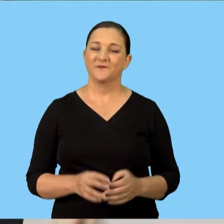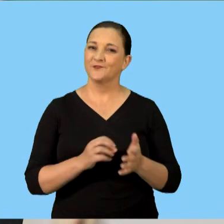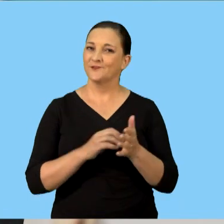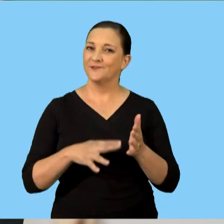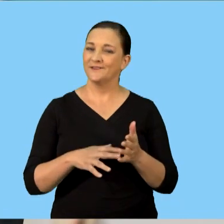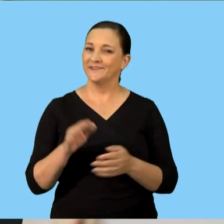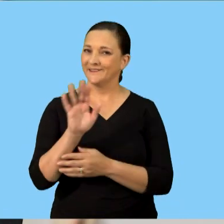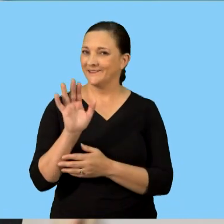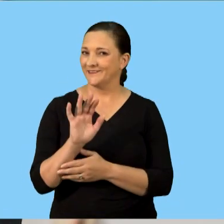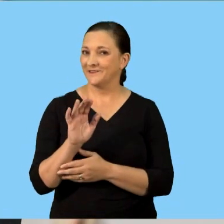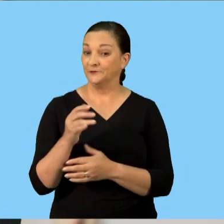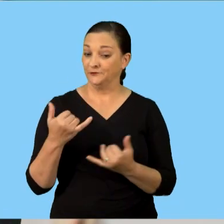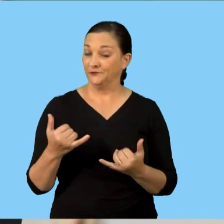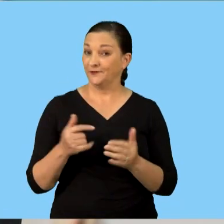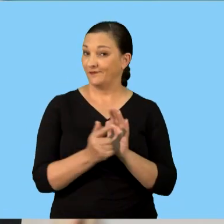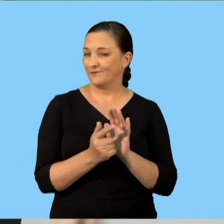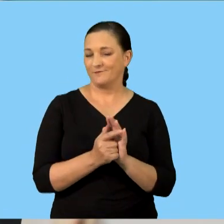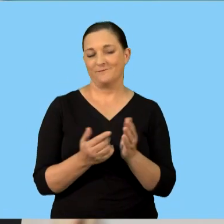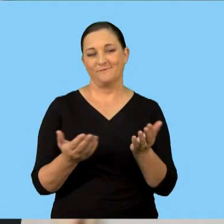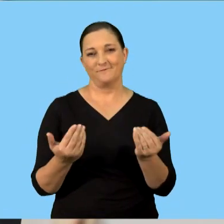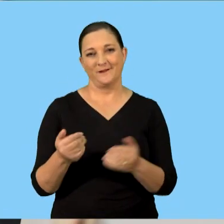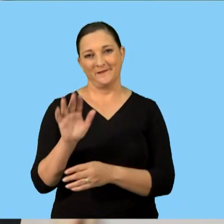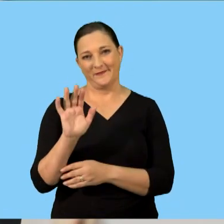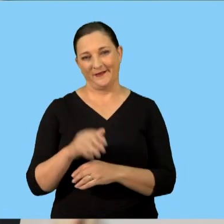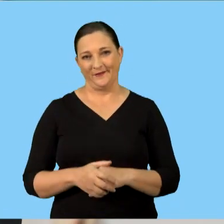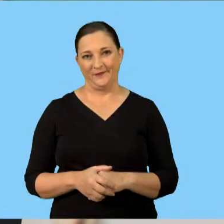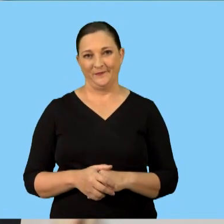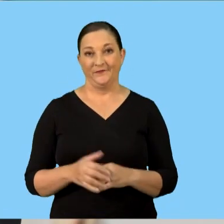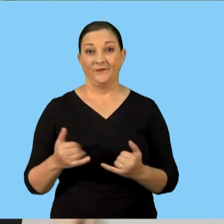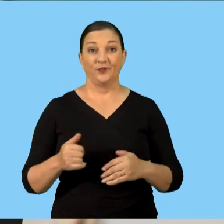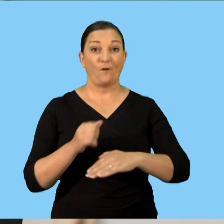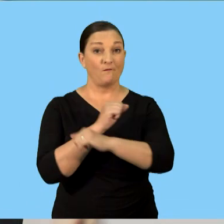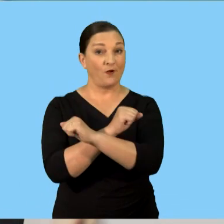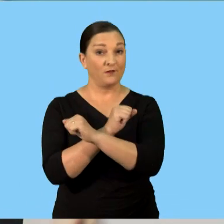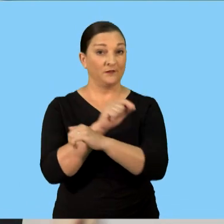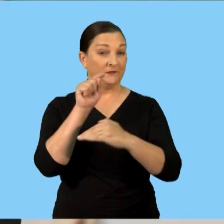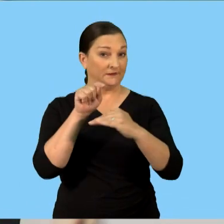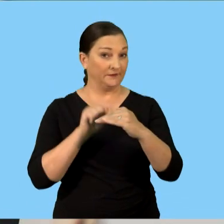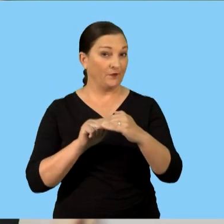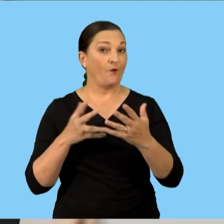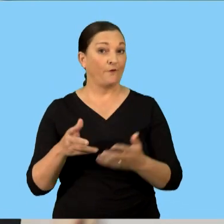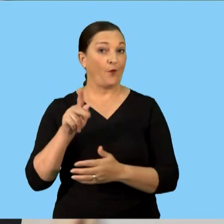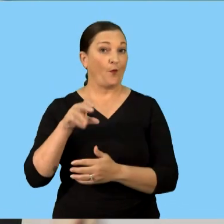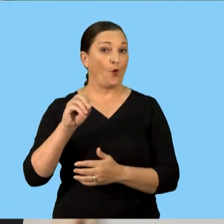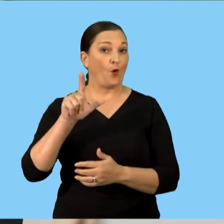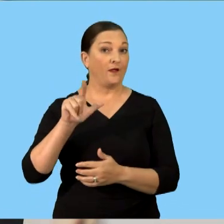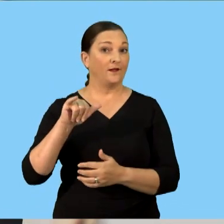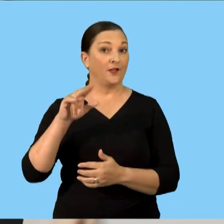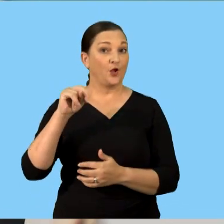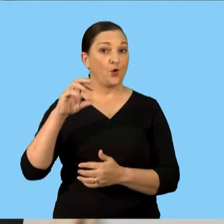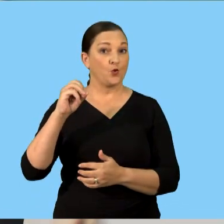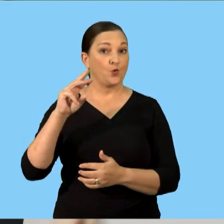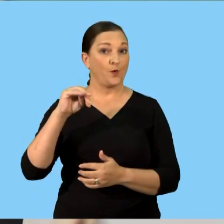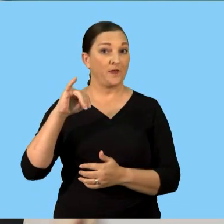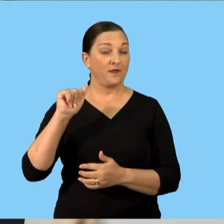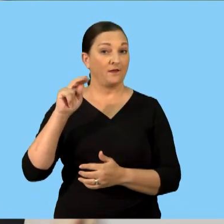Hello learners, and welcome to today's lesson of multiplication and division of polynomials, where we are going to be focusing on the